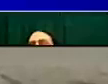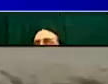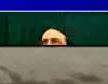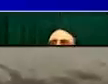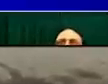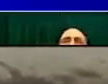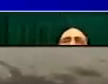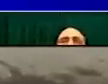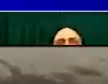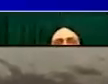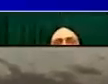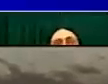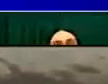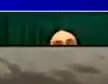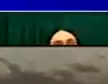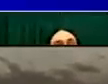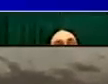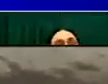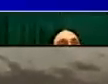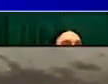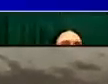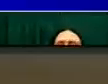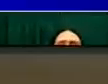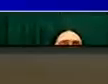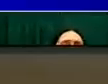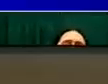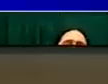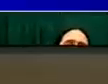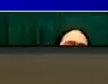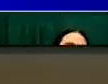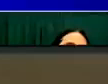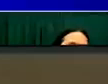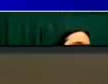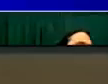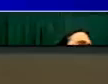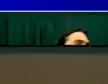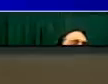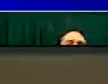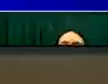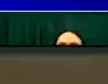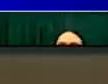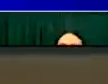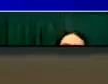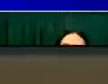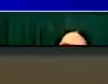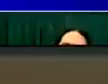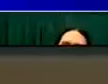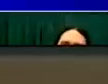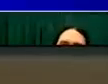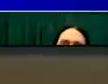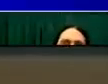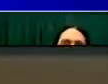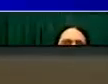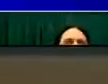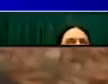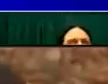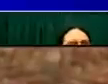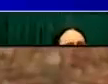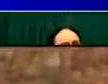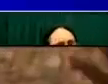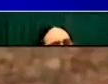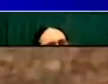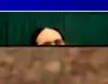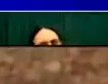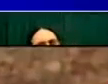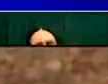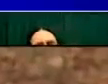Vaccination. Man, I got these cheeseburgers, man. I'm getting a very good feeling. Please, man. About vaccination right this